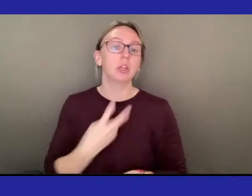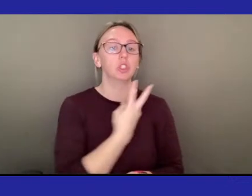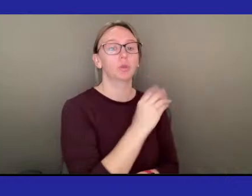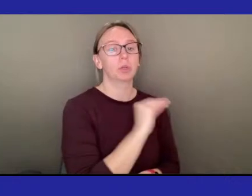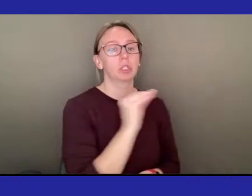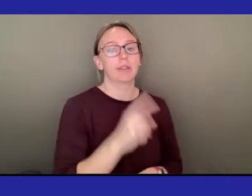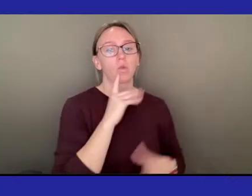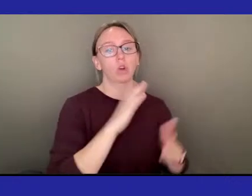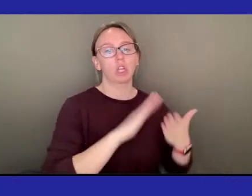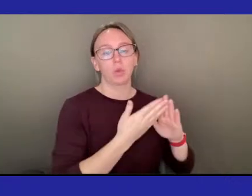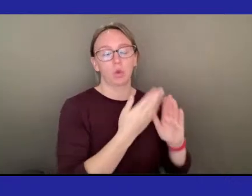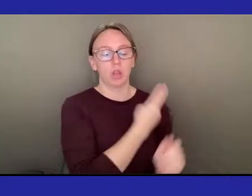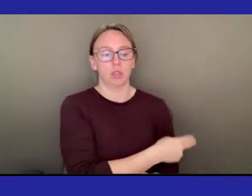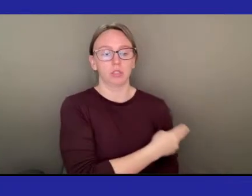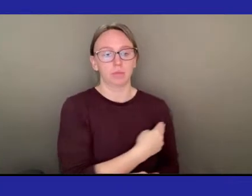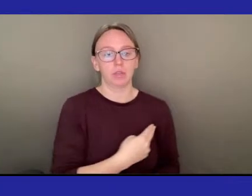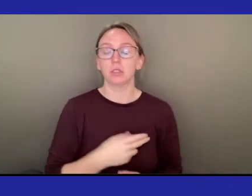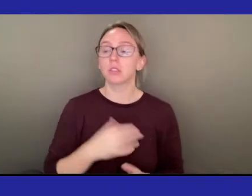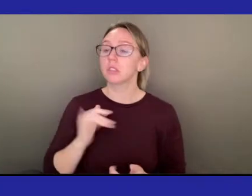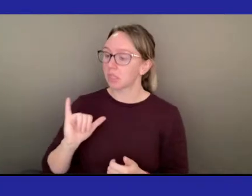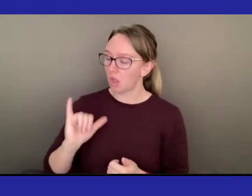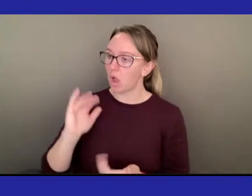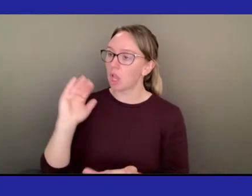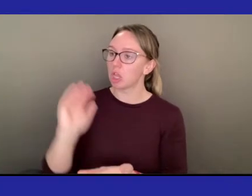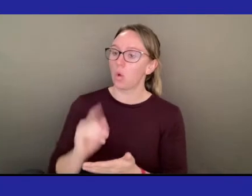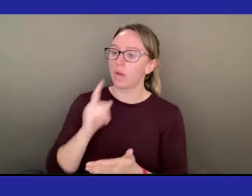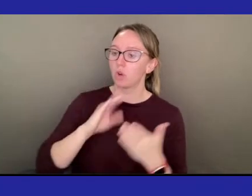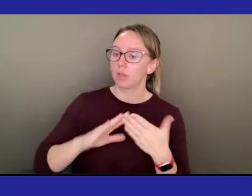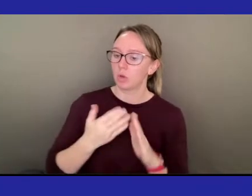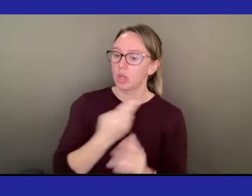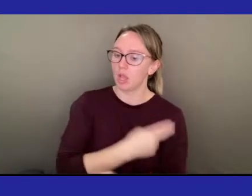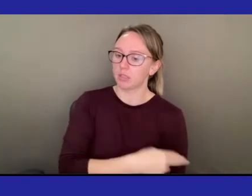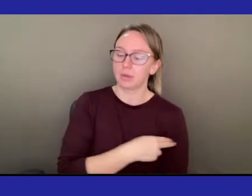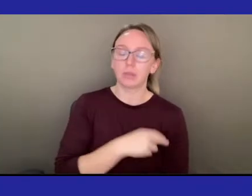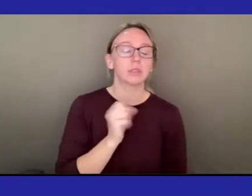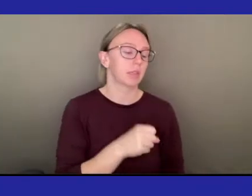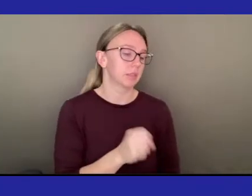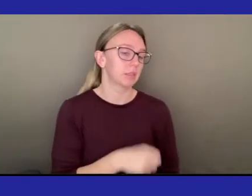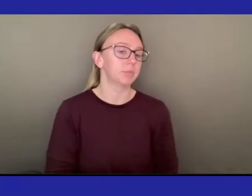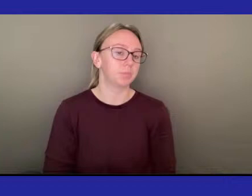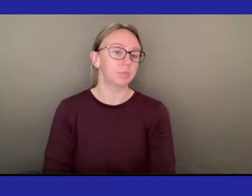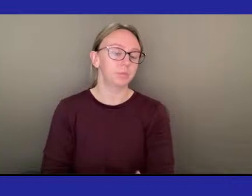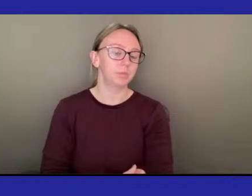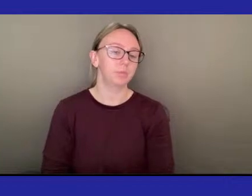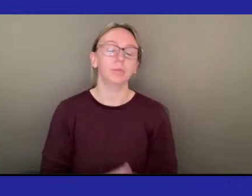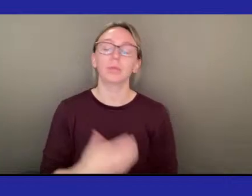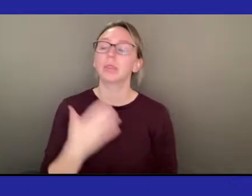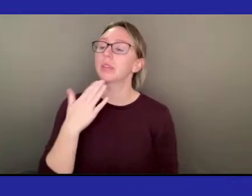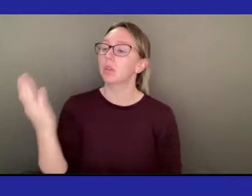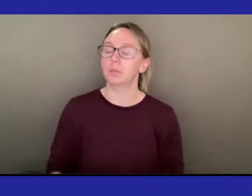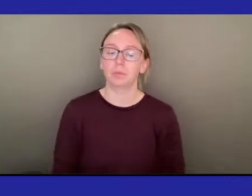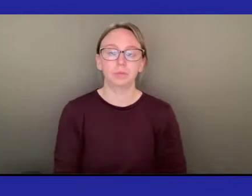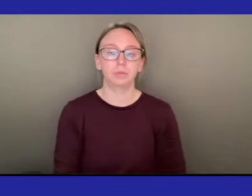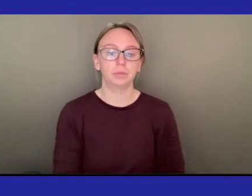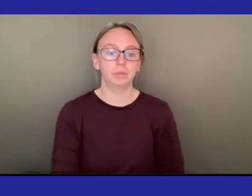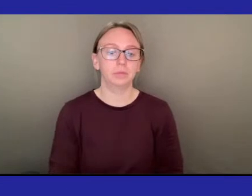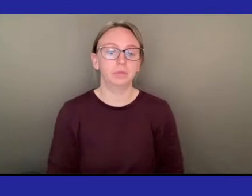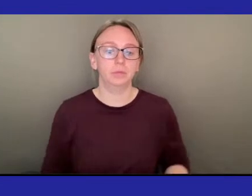see. Lower in community hospitals. Yeah. Great. Thank you. Okay, we'll go to the